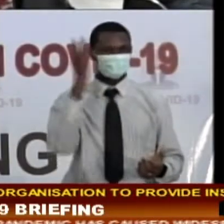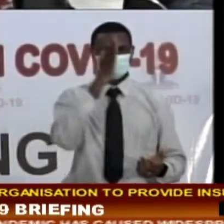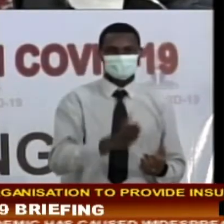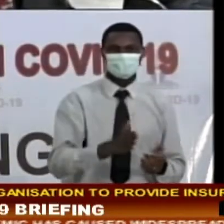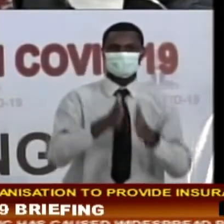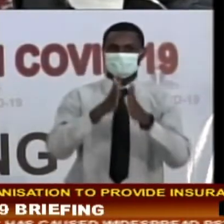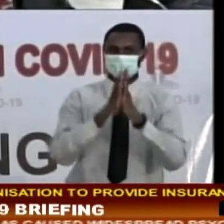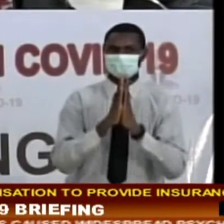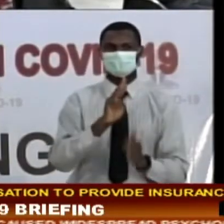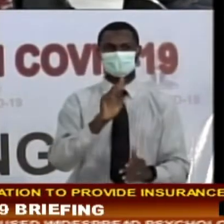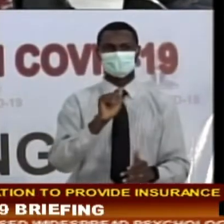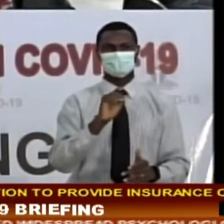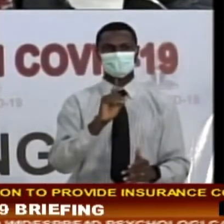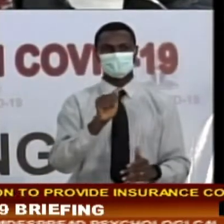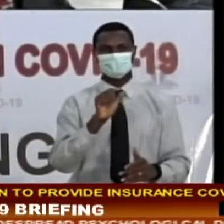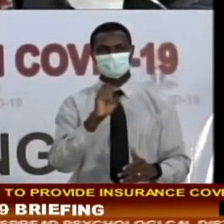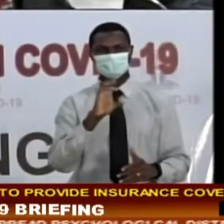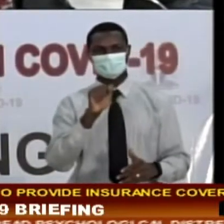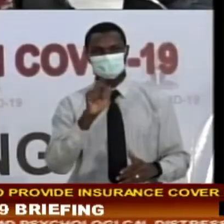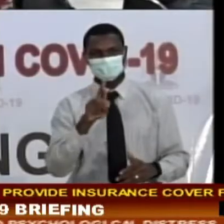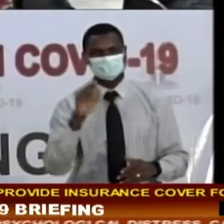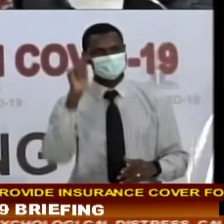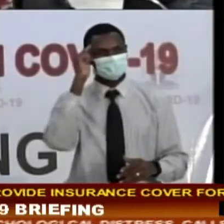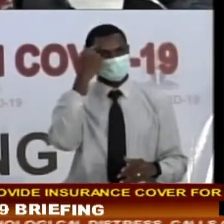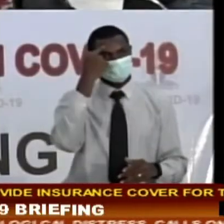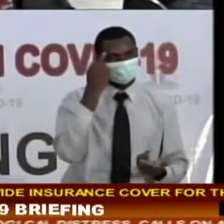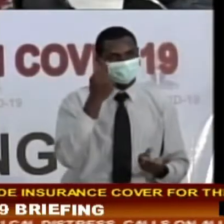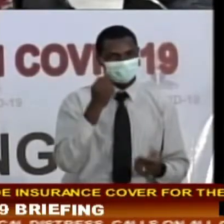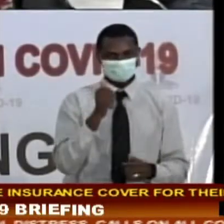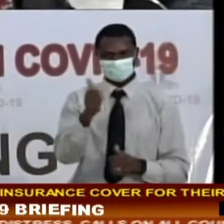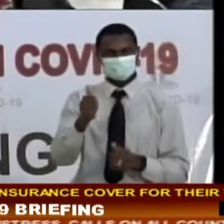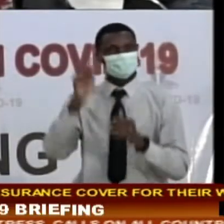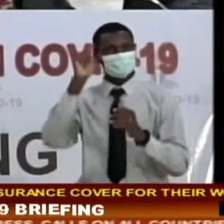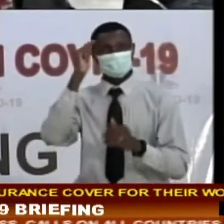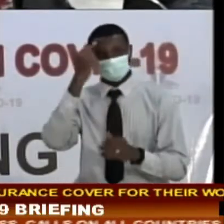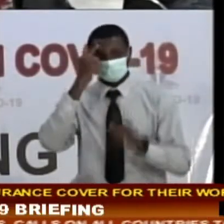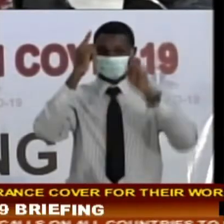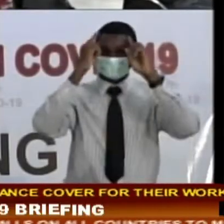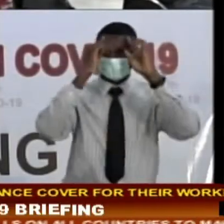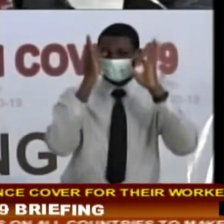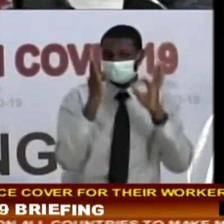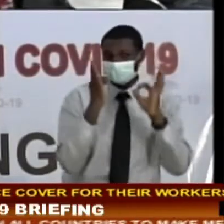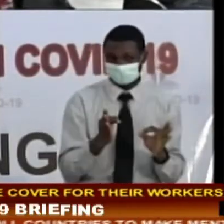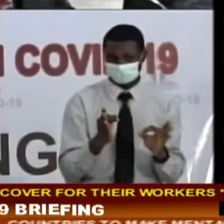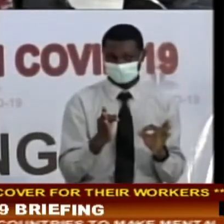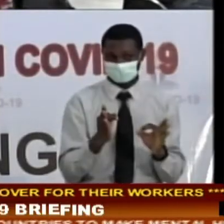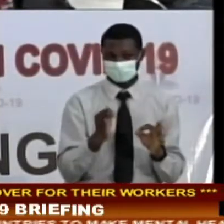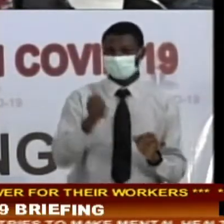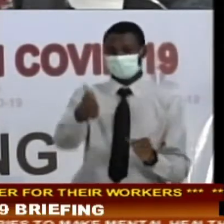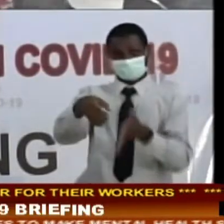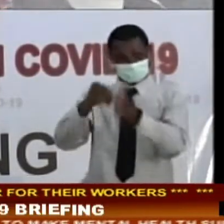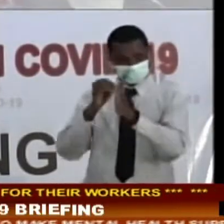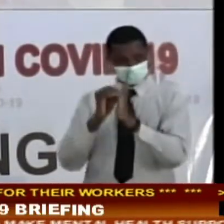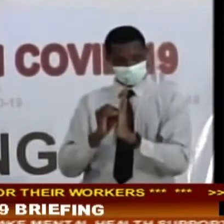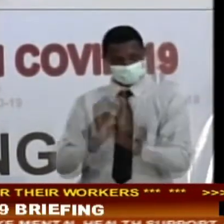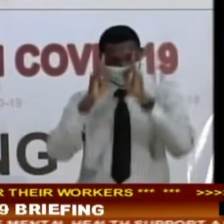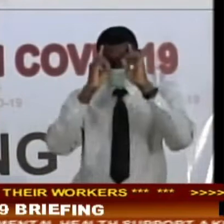the Madagascar government decided to airlift quantities meant for the African